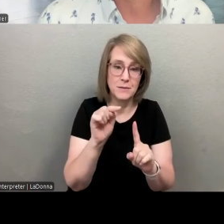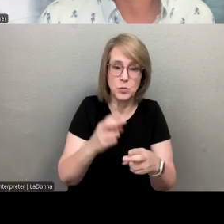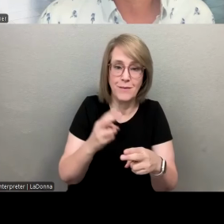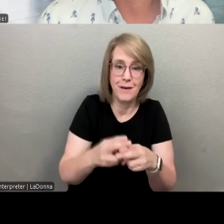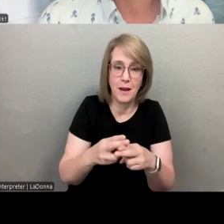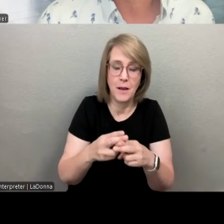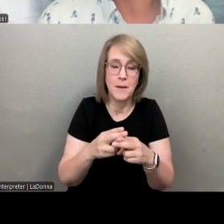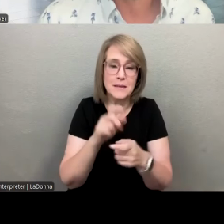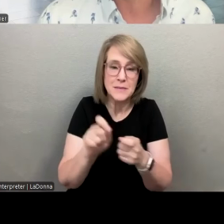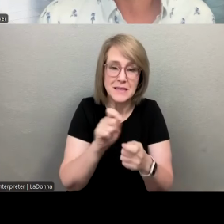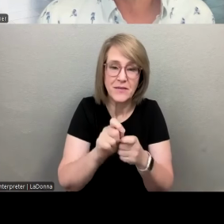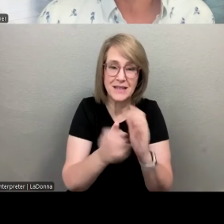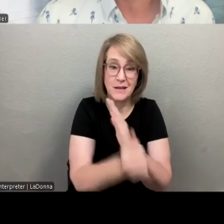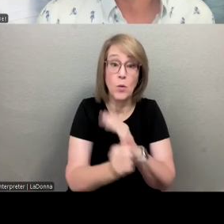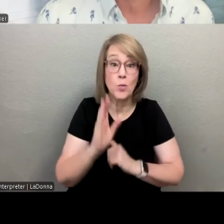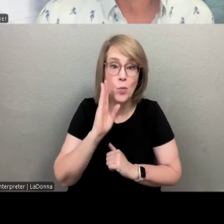not measuring.